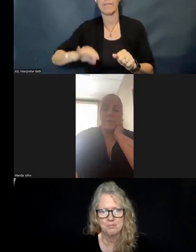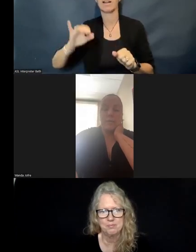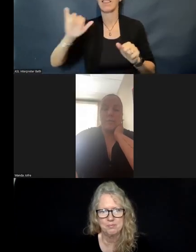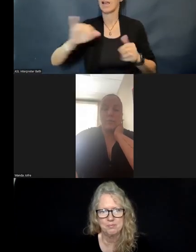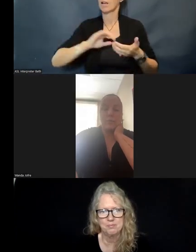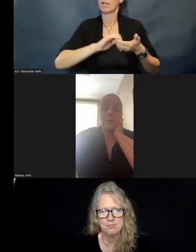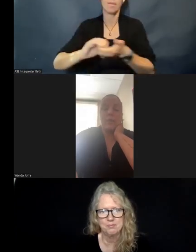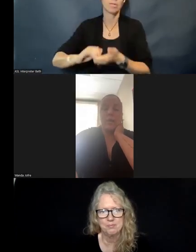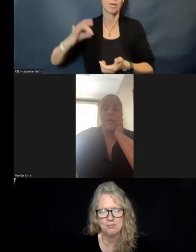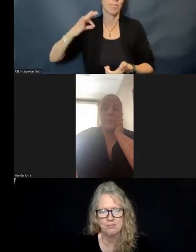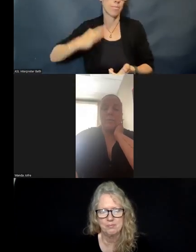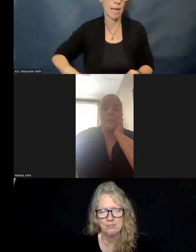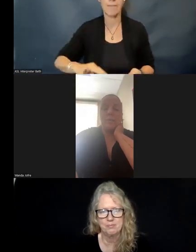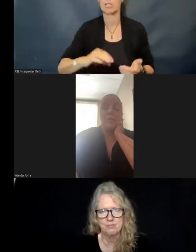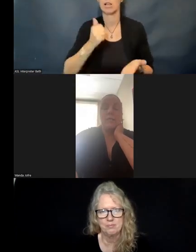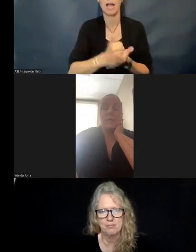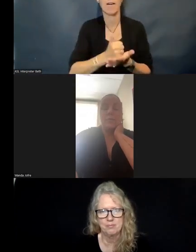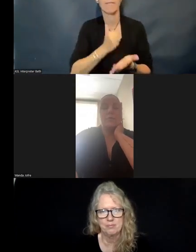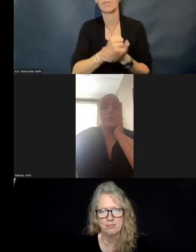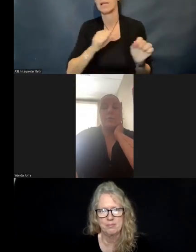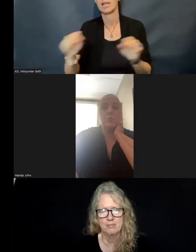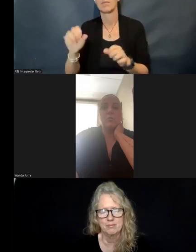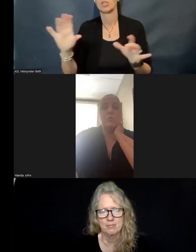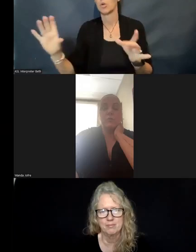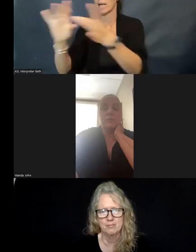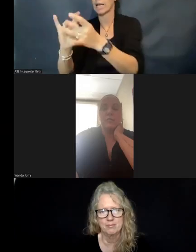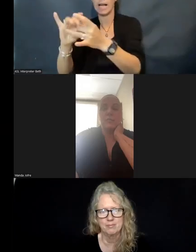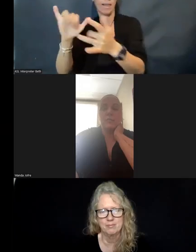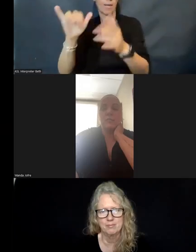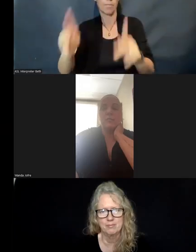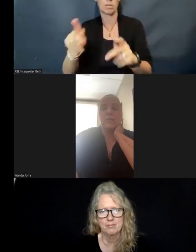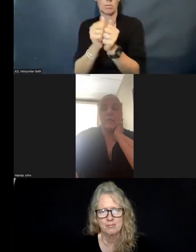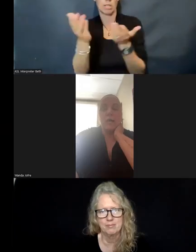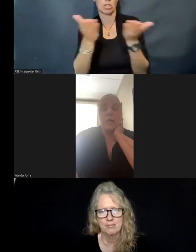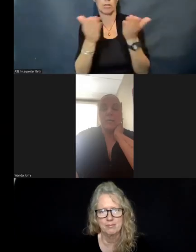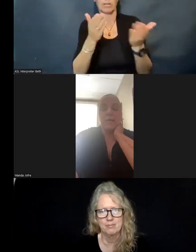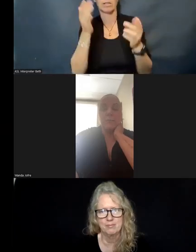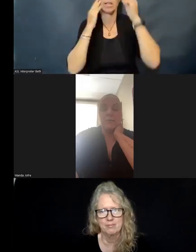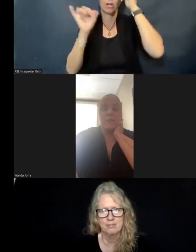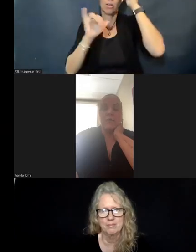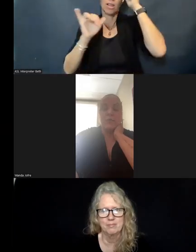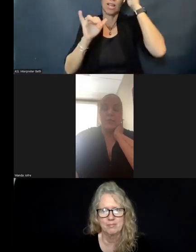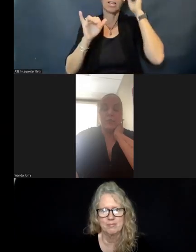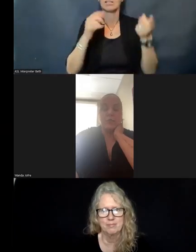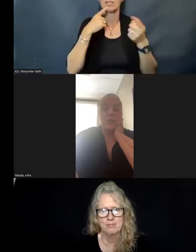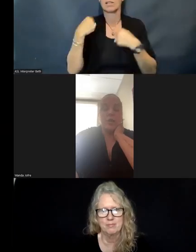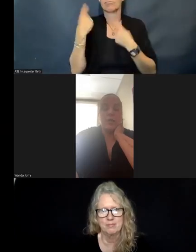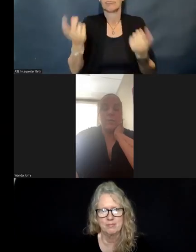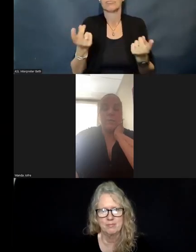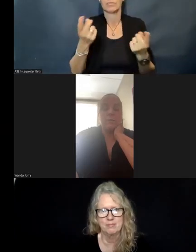helpful in being able to connect that person to services, because like it has been said, the